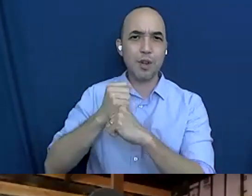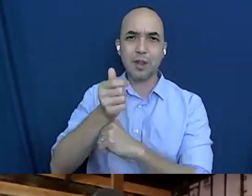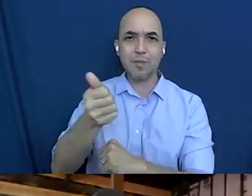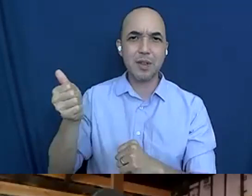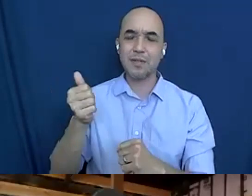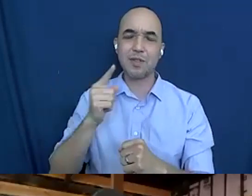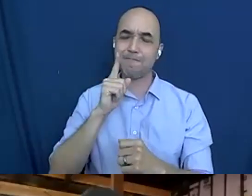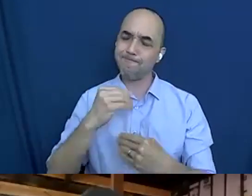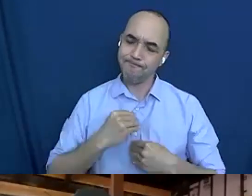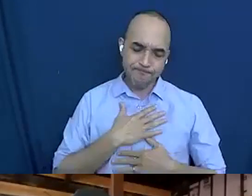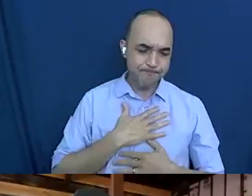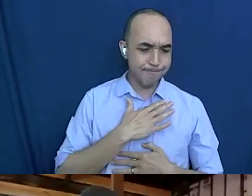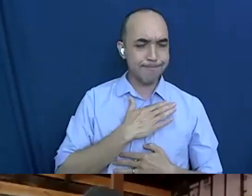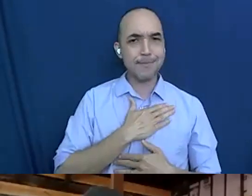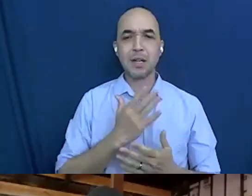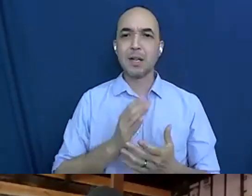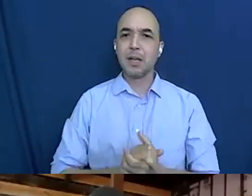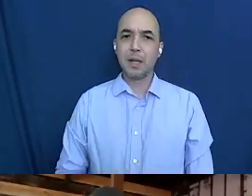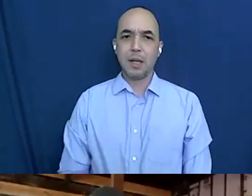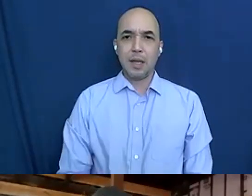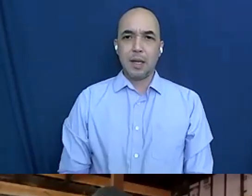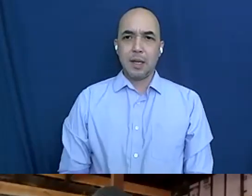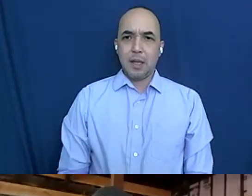inspiring. Misha, do you,